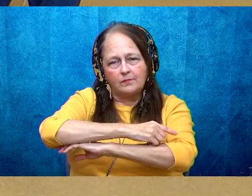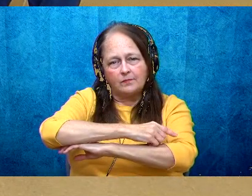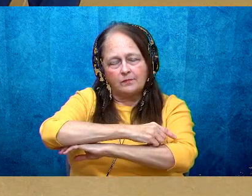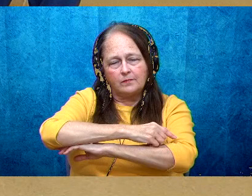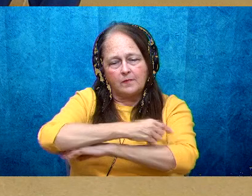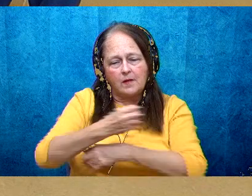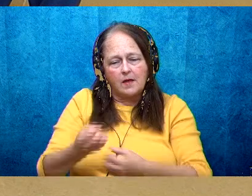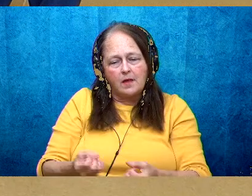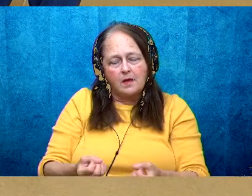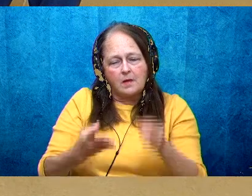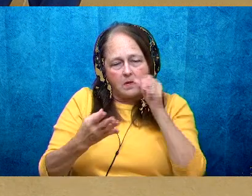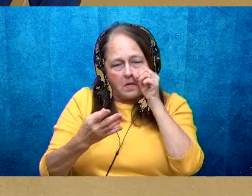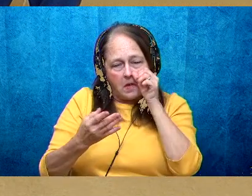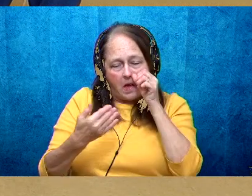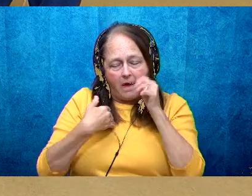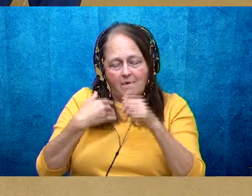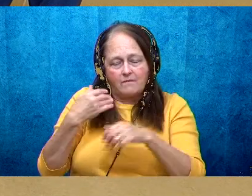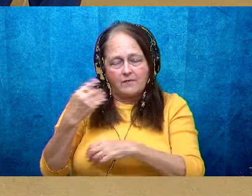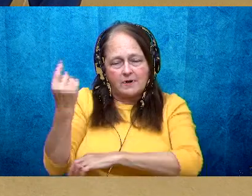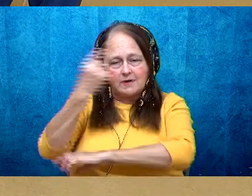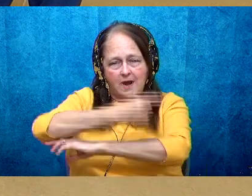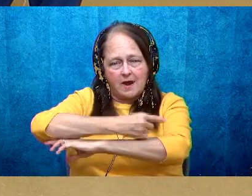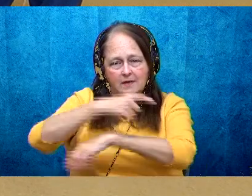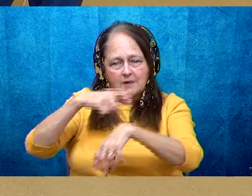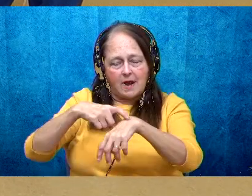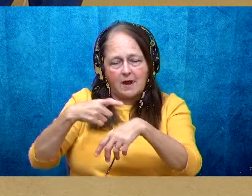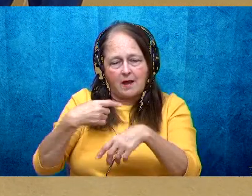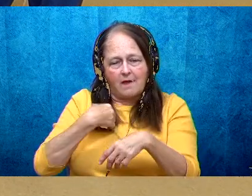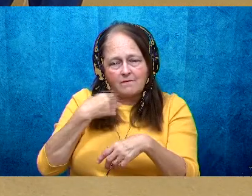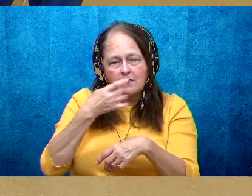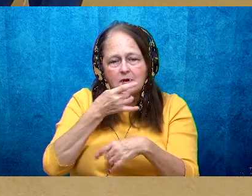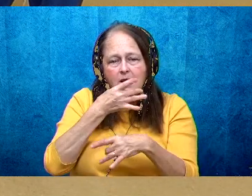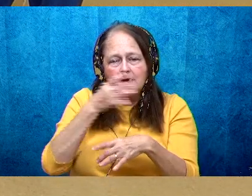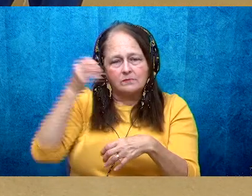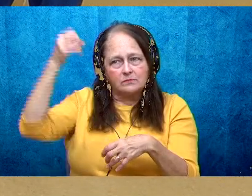How many of them have daylight? How many of those hours have daylight?